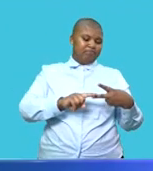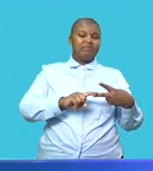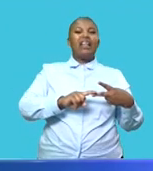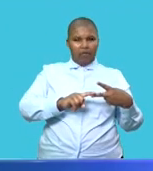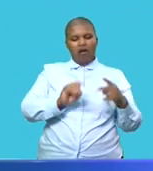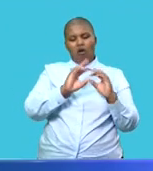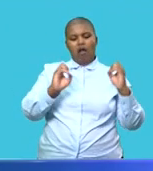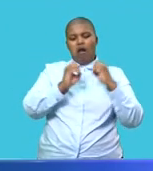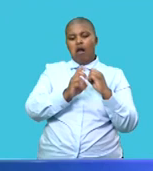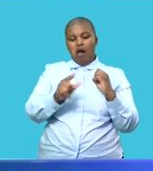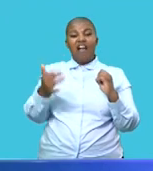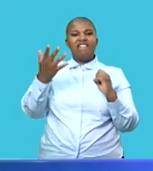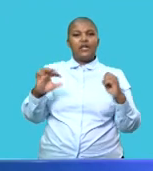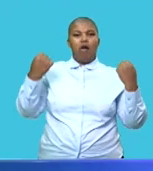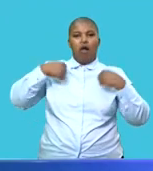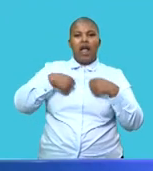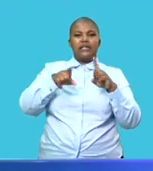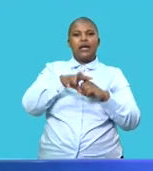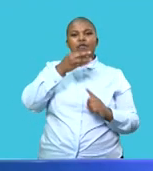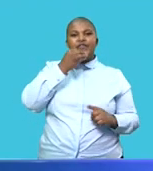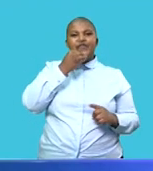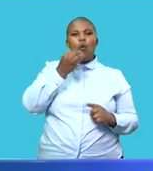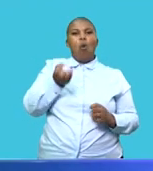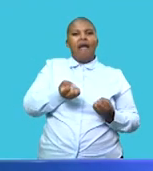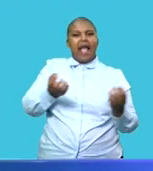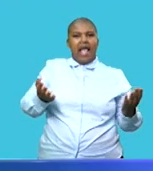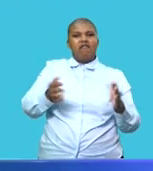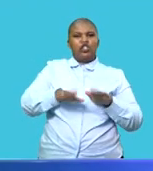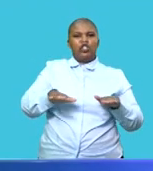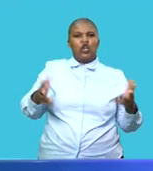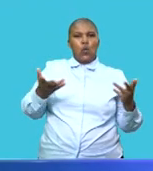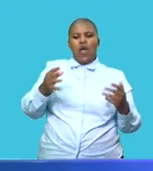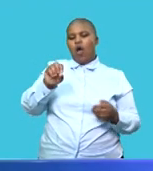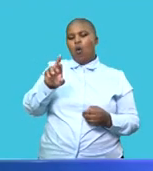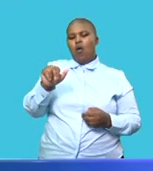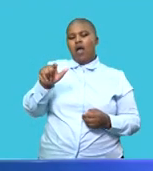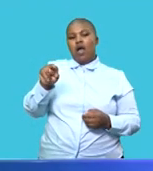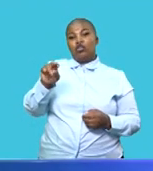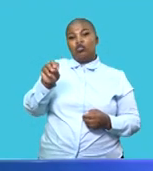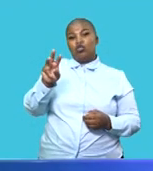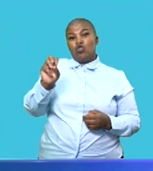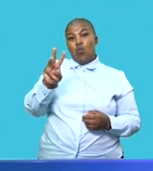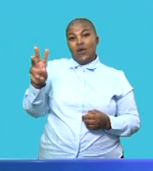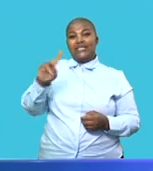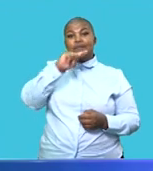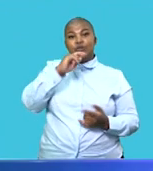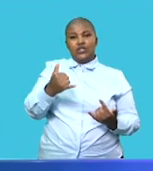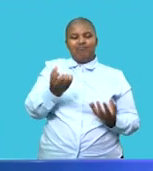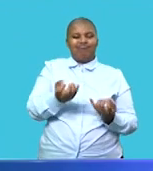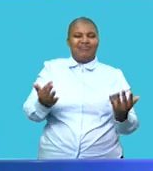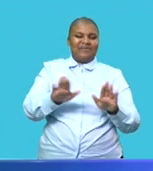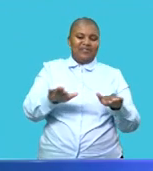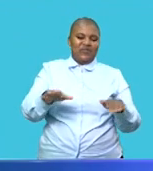sasemini kanye nezikhwama zokudla kubafundi basesikoleni samabanga aphansi iMzamo Primary eOrlando West namhlanje ngesikhathi sasekuseni. Lokhu